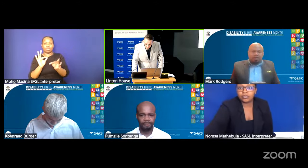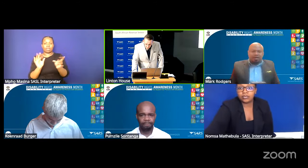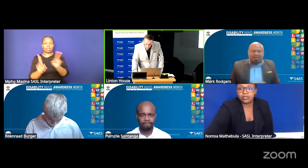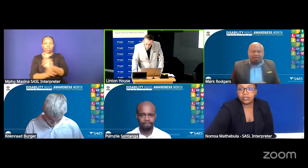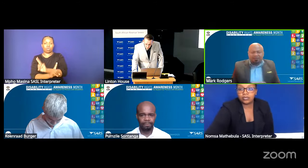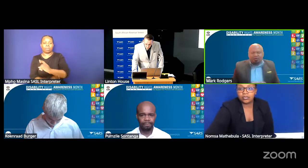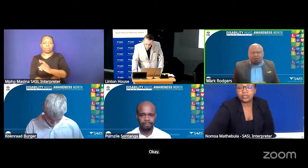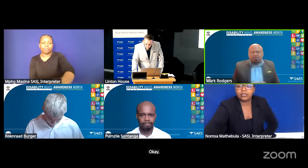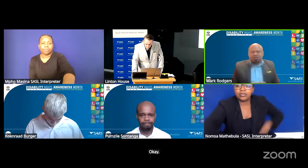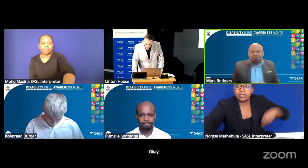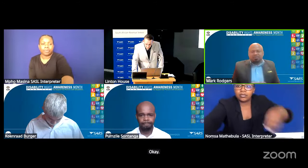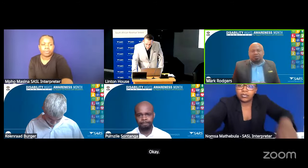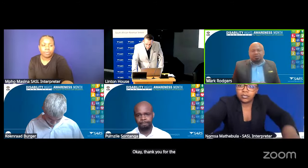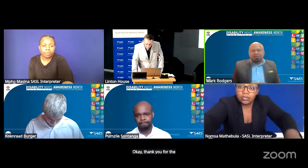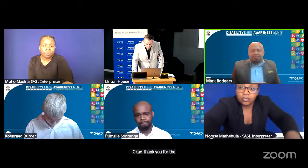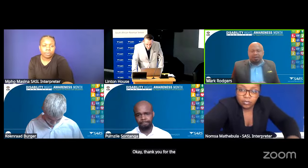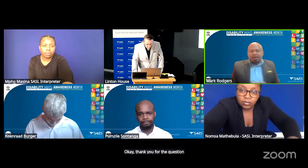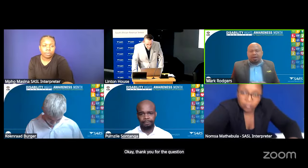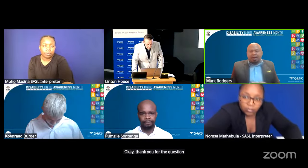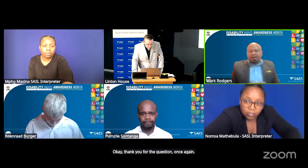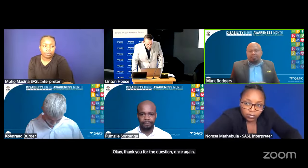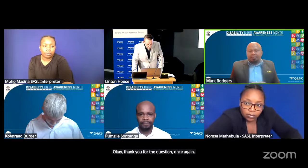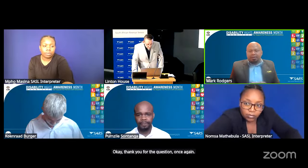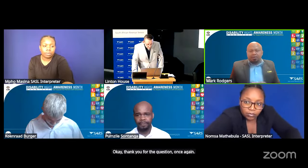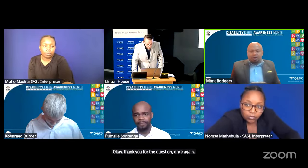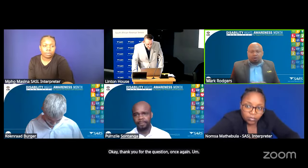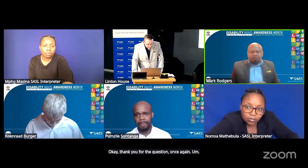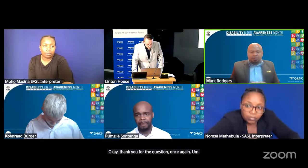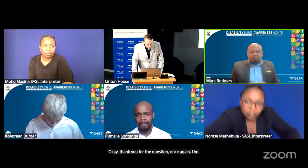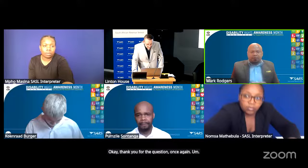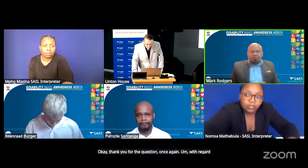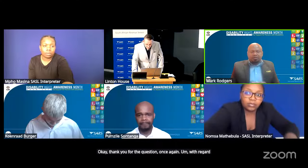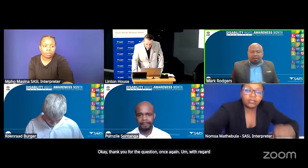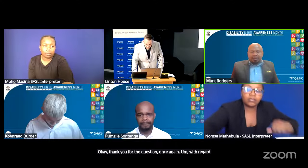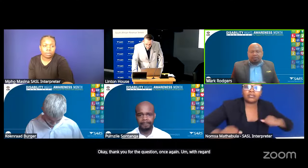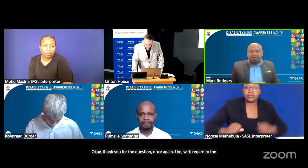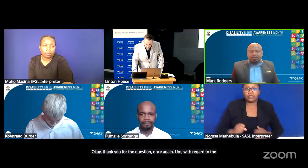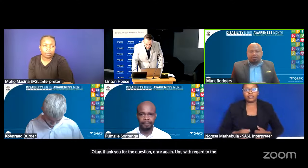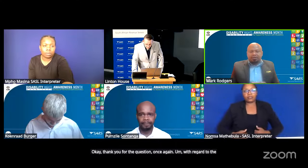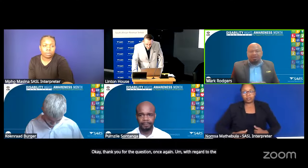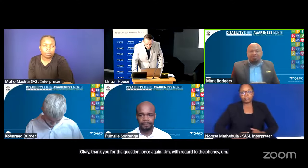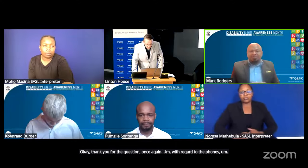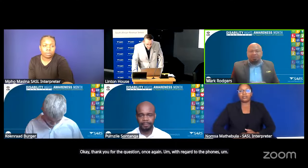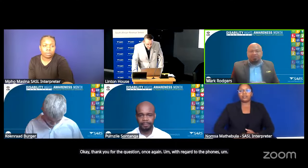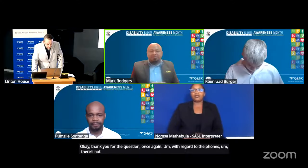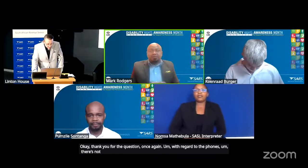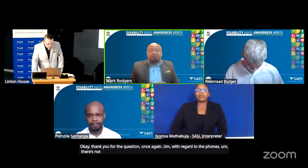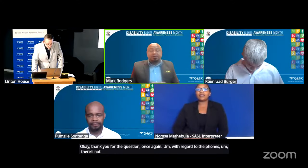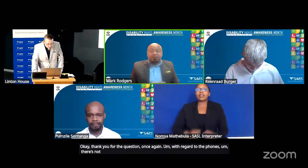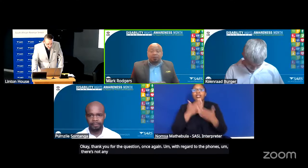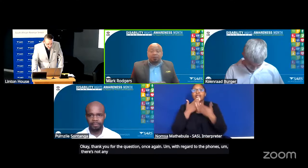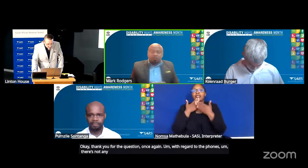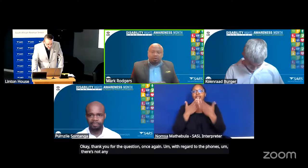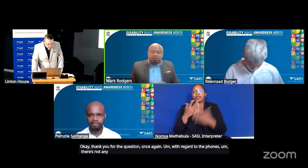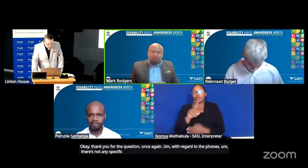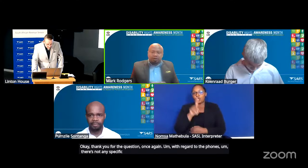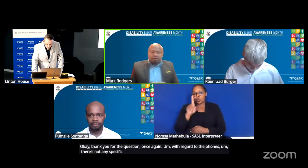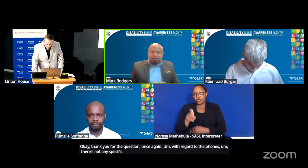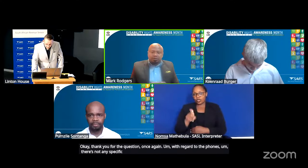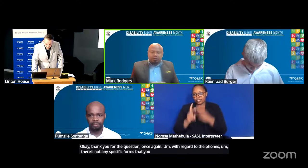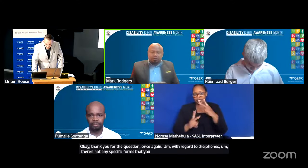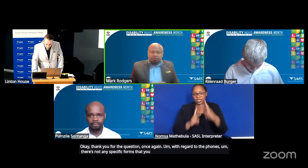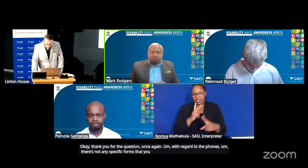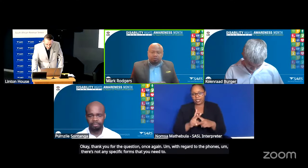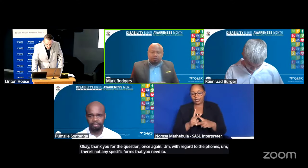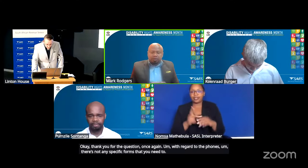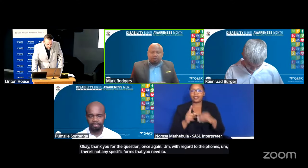Okay, thank you for the question once again. With regards to the forms, there's not any specific forms that you need